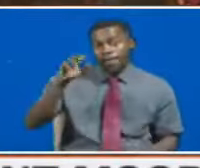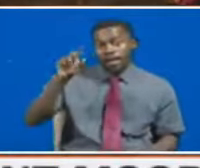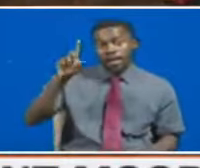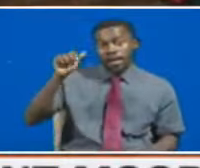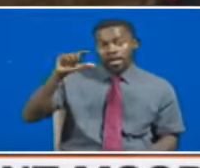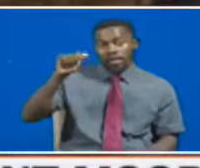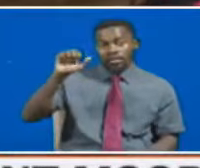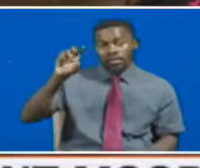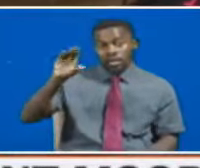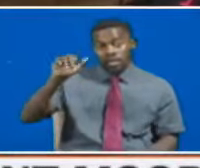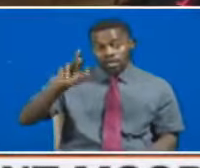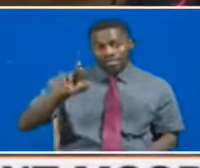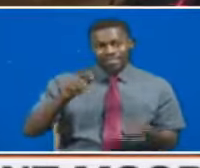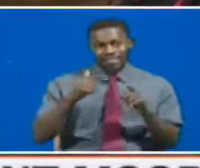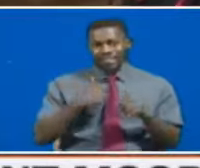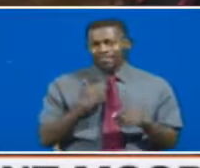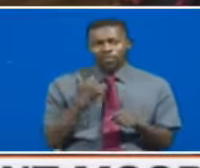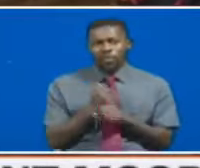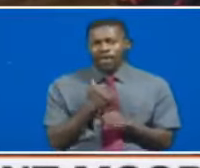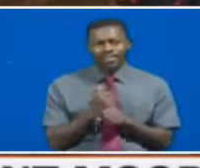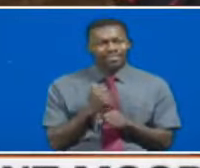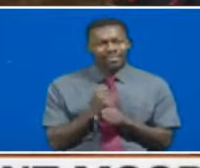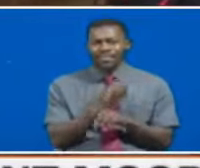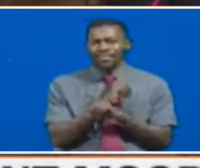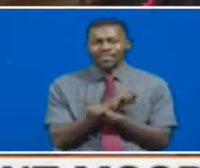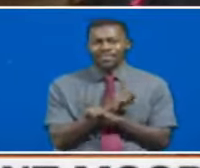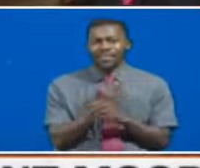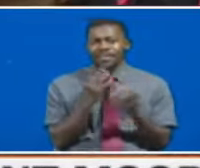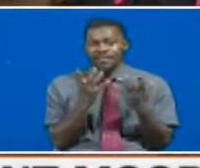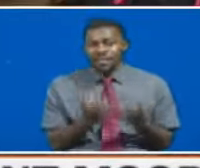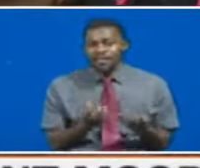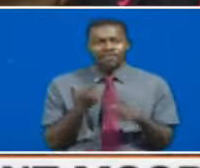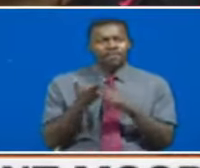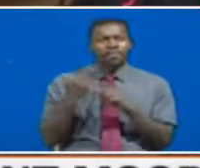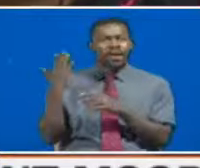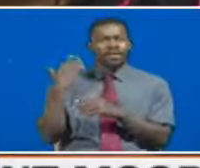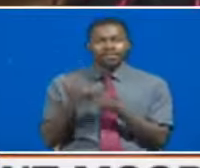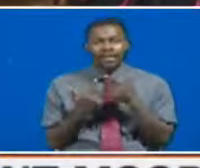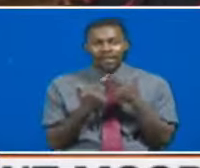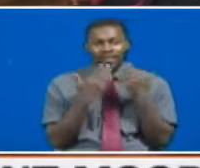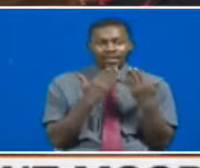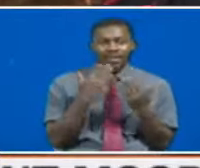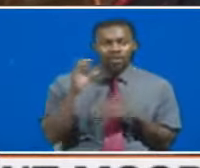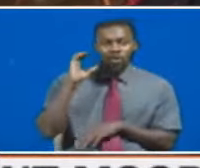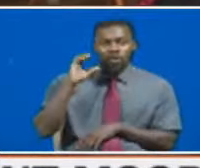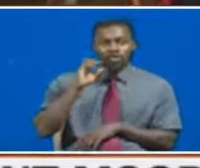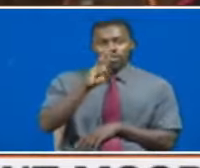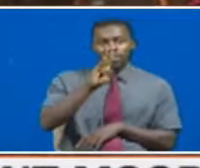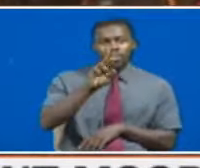defense. From last year to this year, we've worked with Coach Brian, making sure